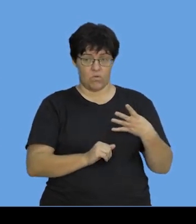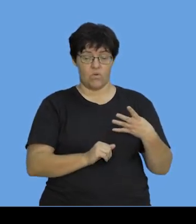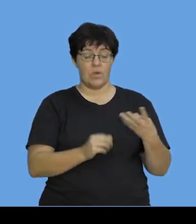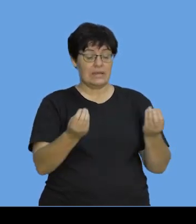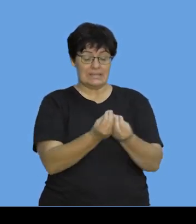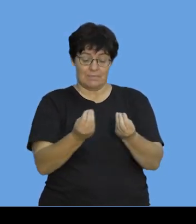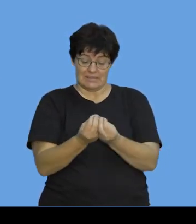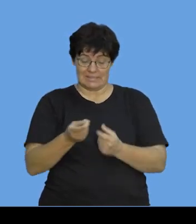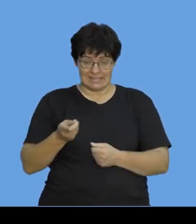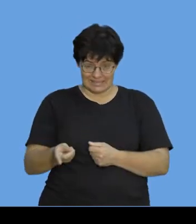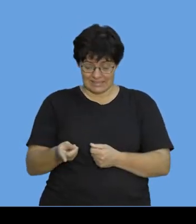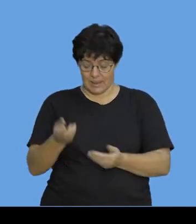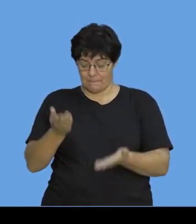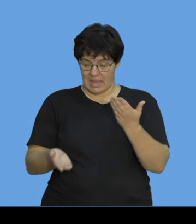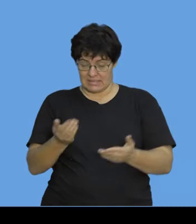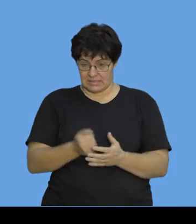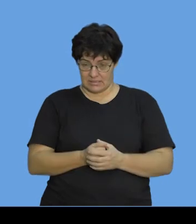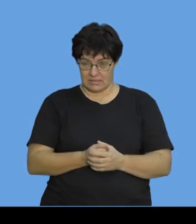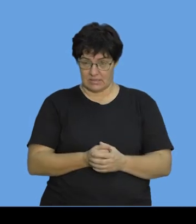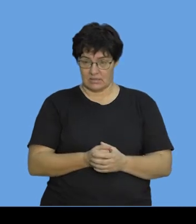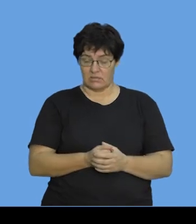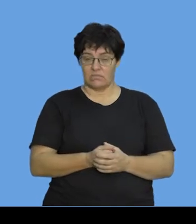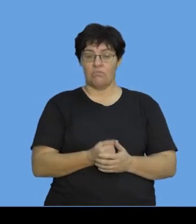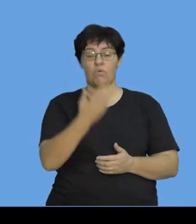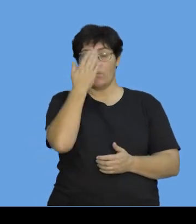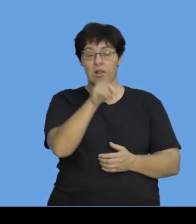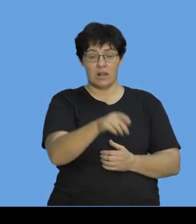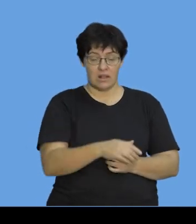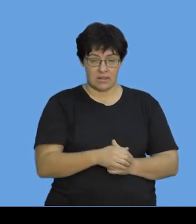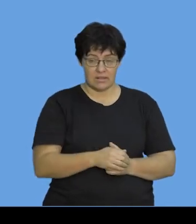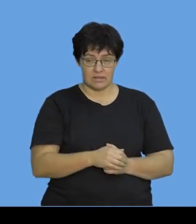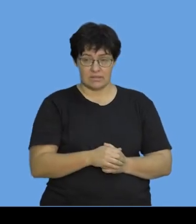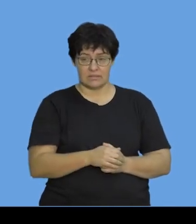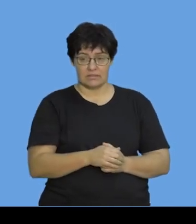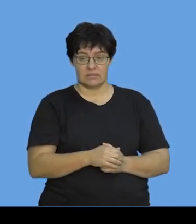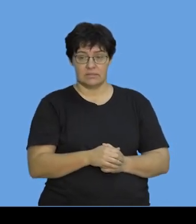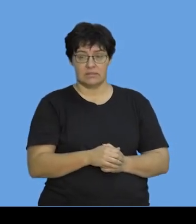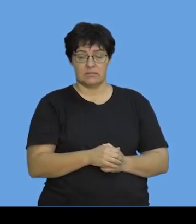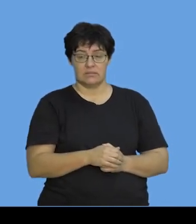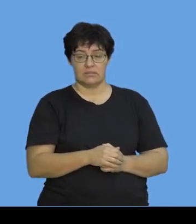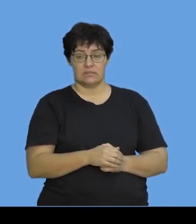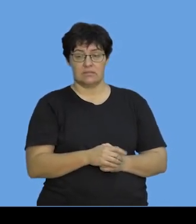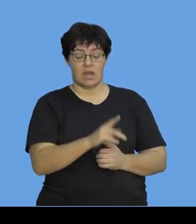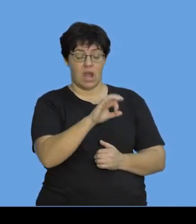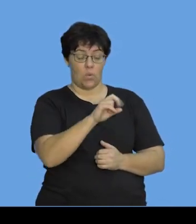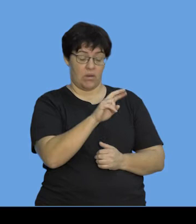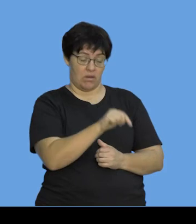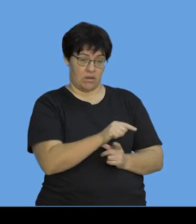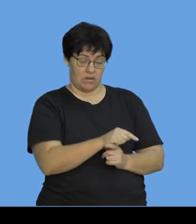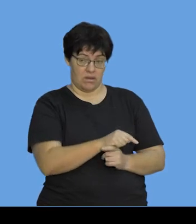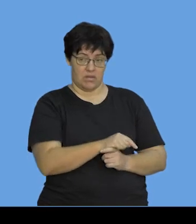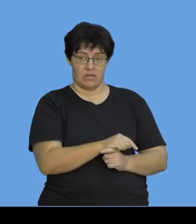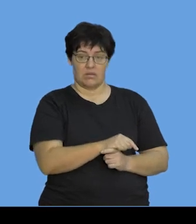okay, based on the stoichiometric ratio. What do we know? We know that a number of moles of iron is equals